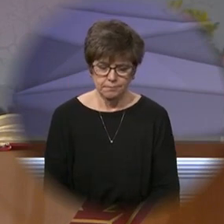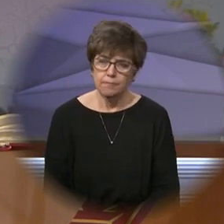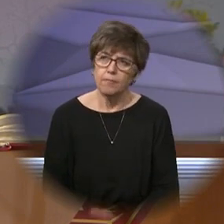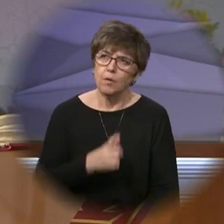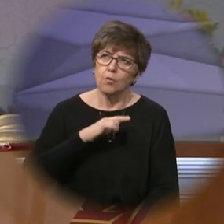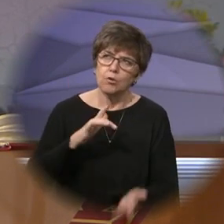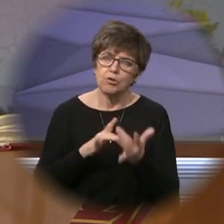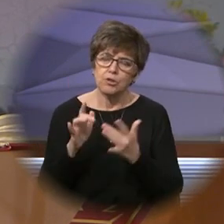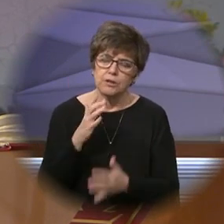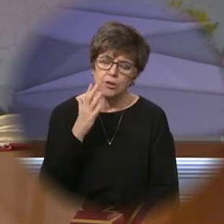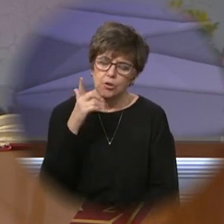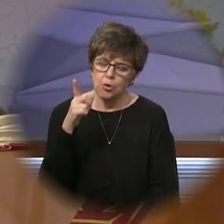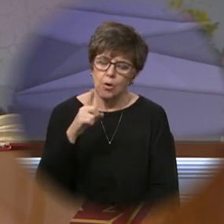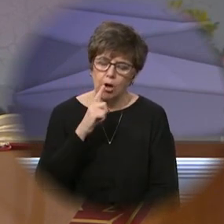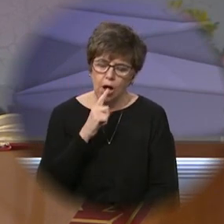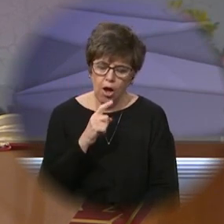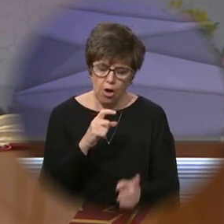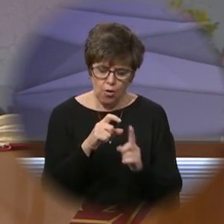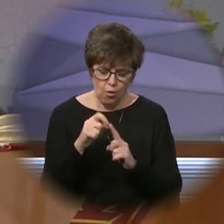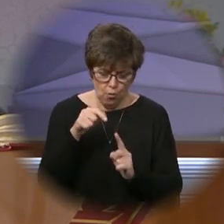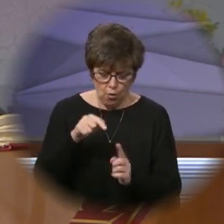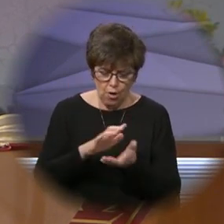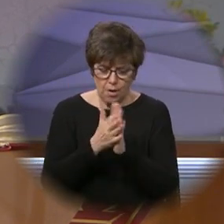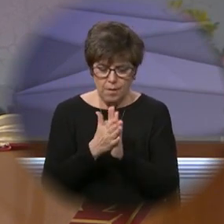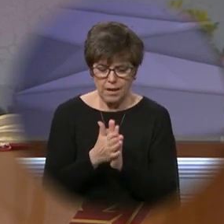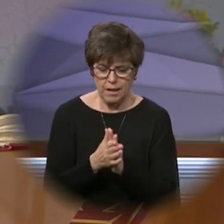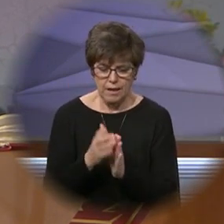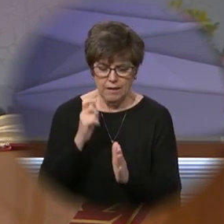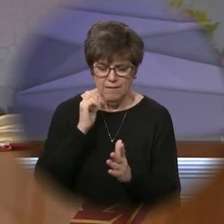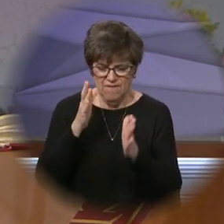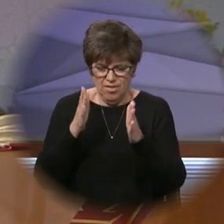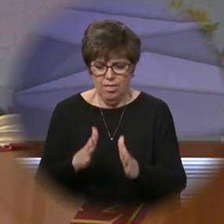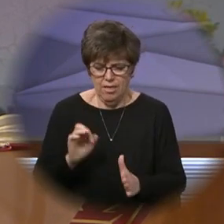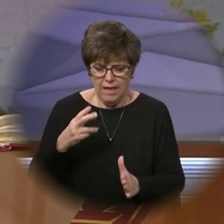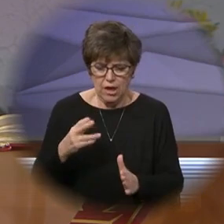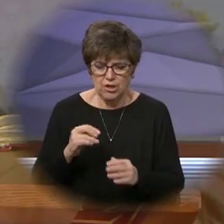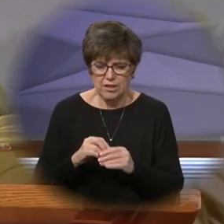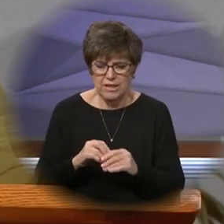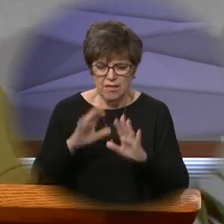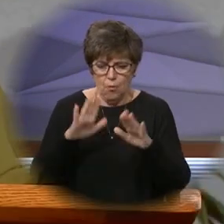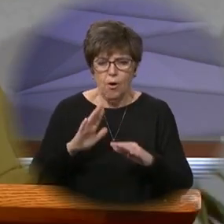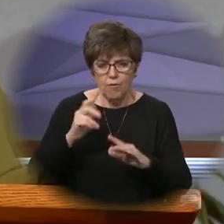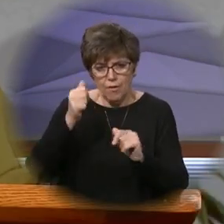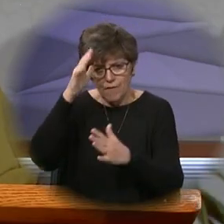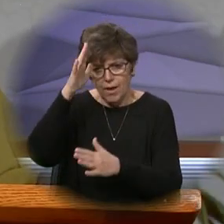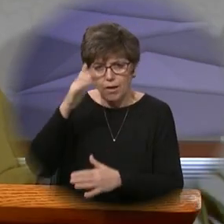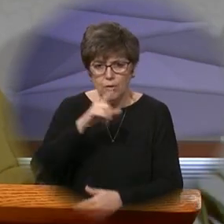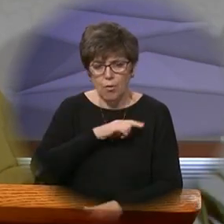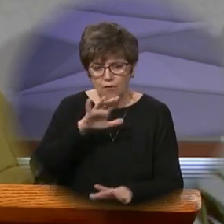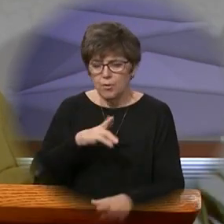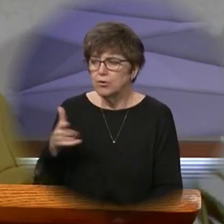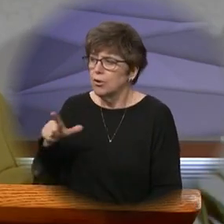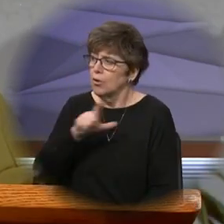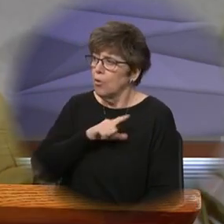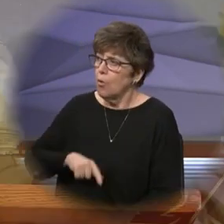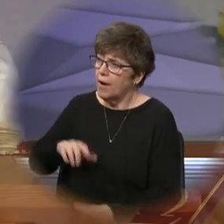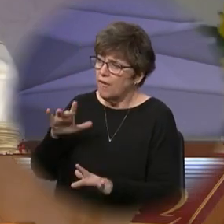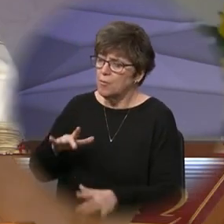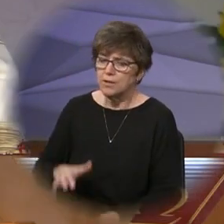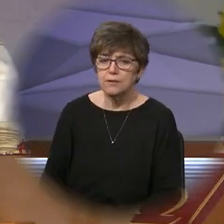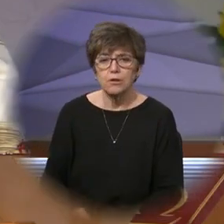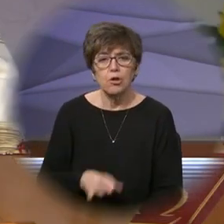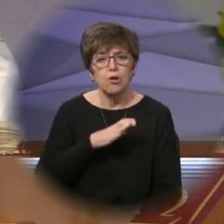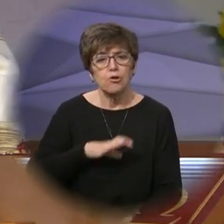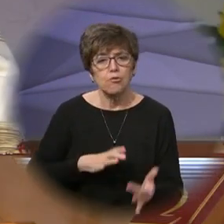Lord Jesus, you are the Word made flesh and splendor of the Father. Lord, have mercy. Lord, have mercy.